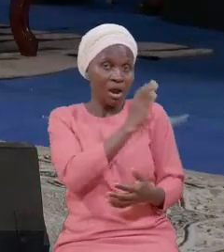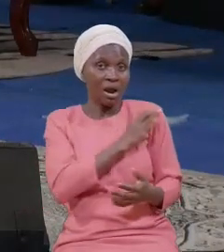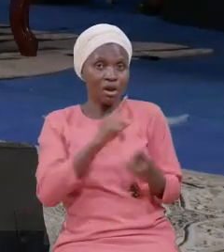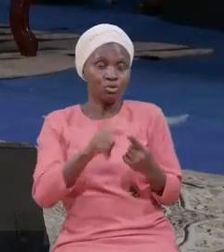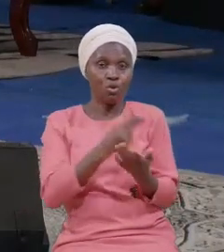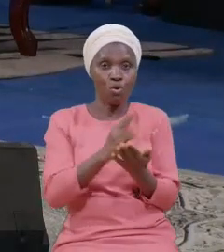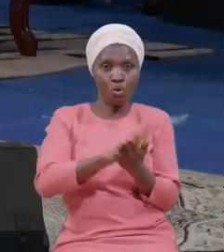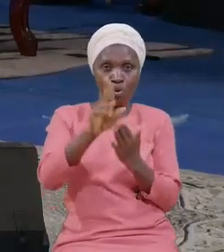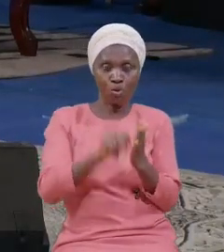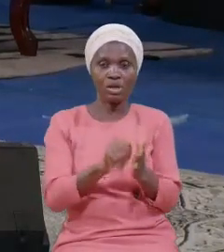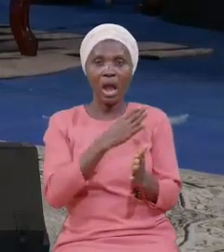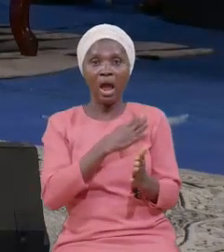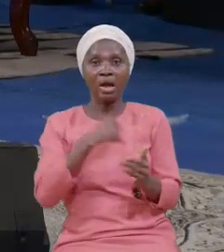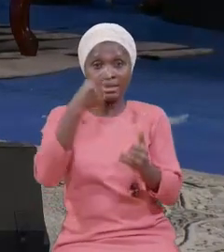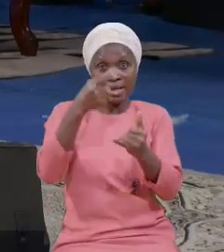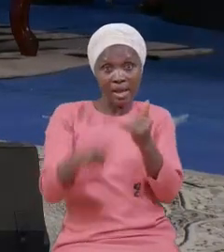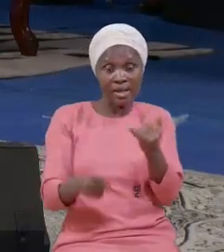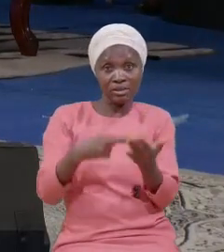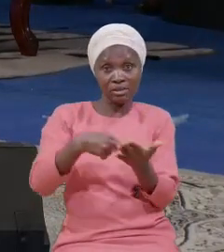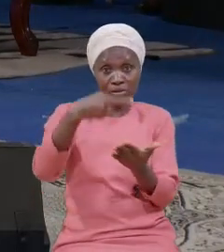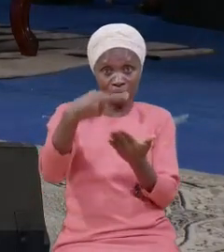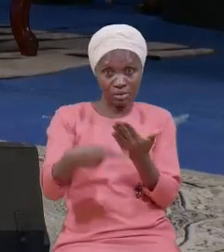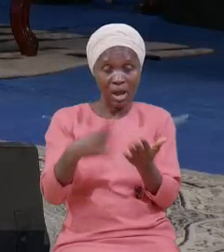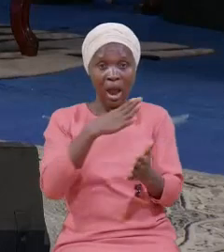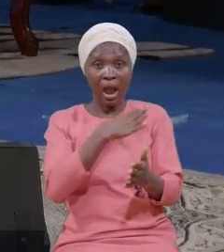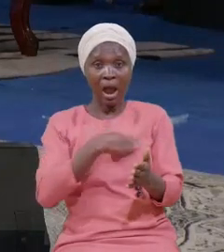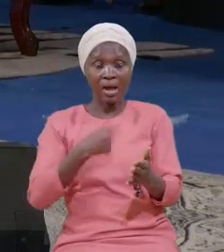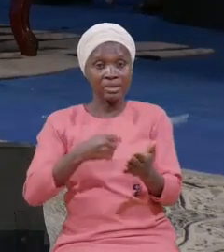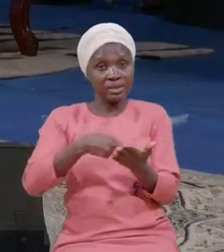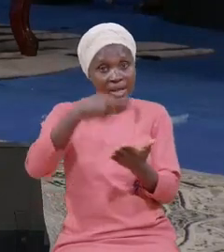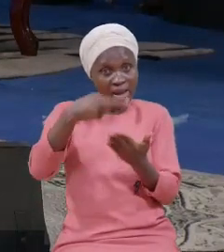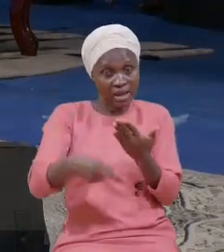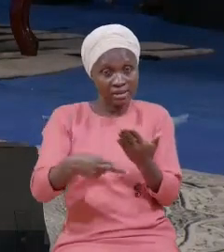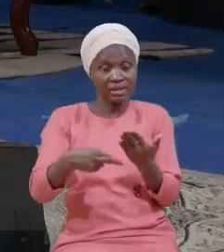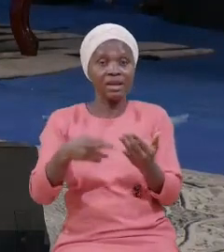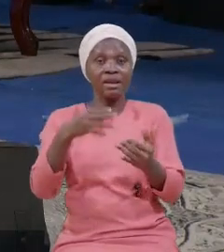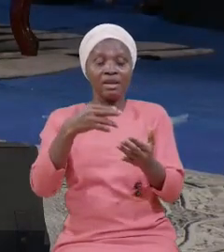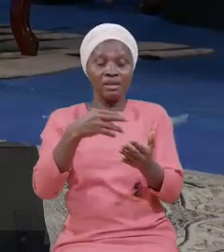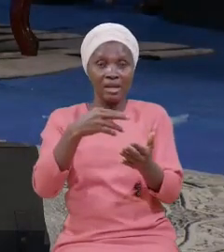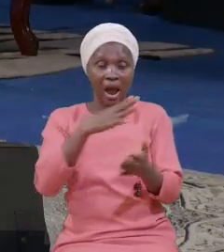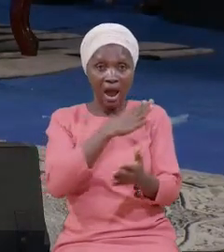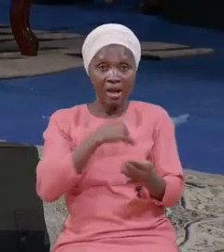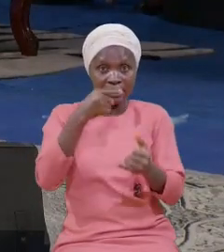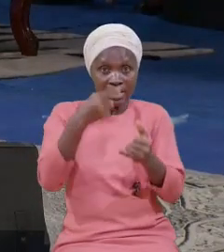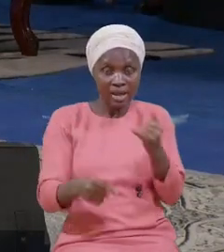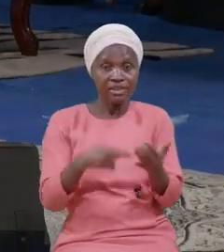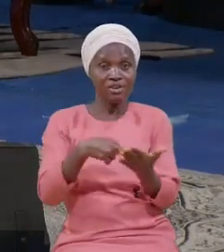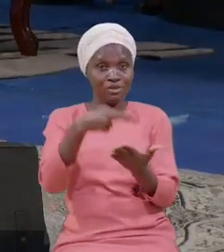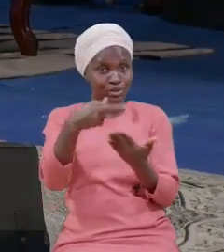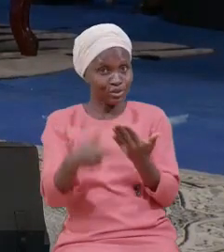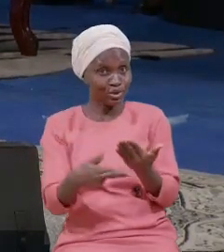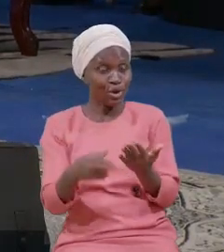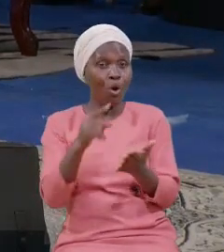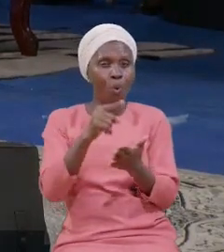the end result, and the end, the consequence, and the end, what you look for on